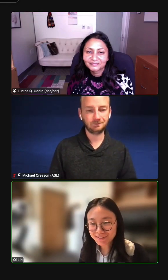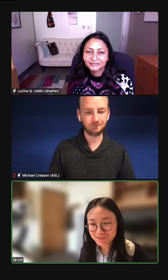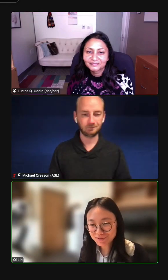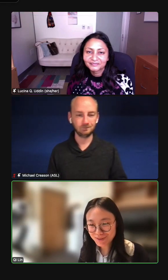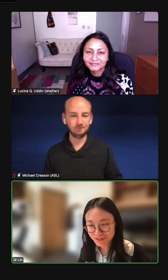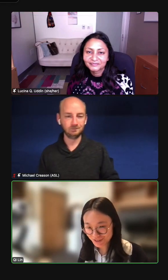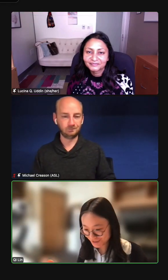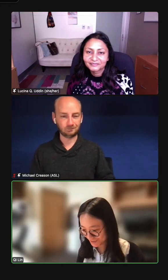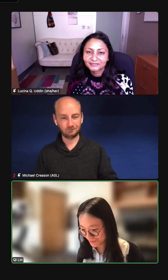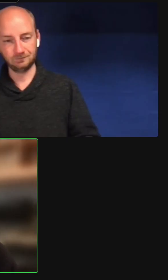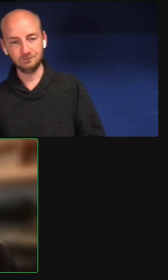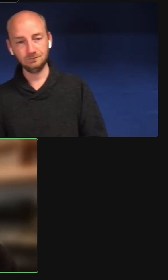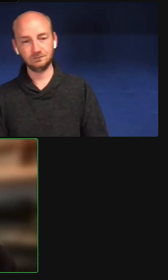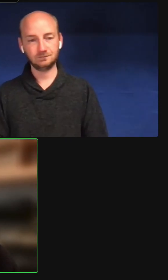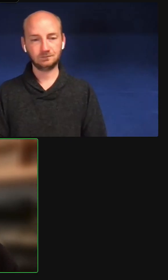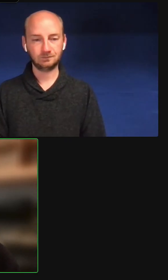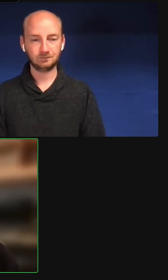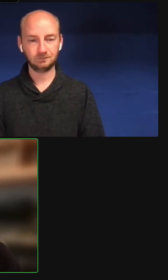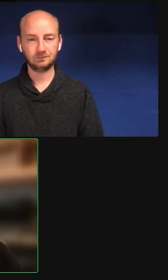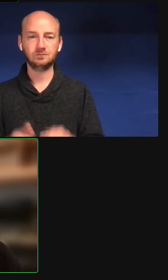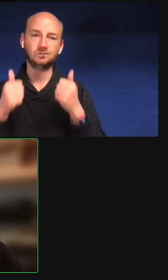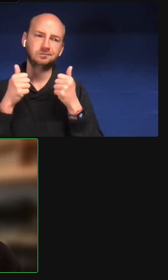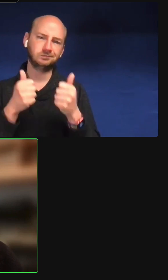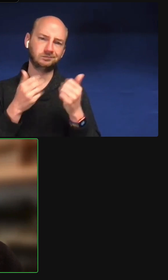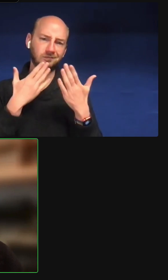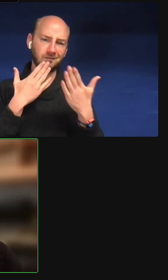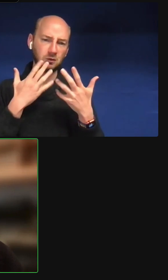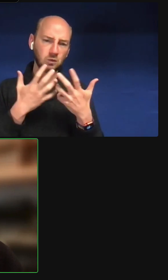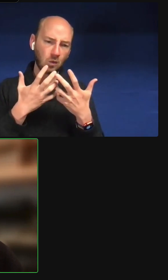Great, thank you so much for such a wonderful talk.